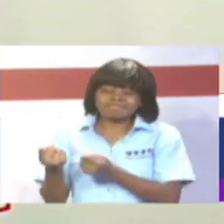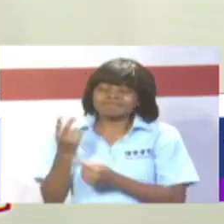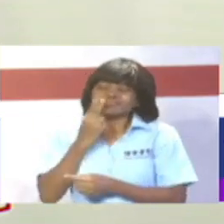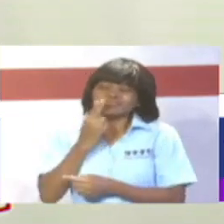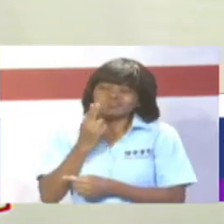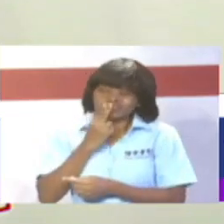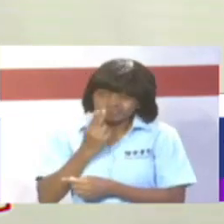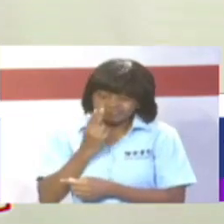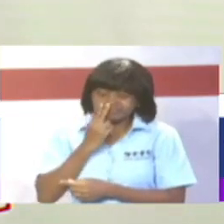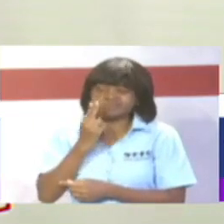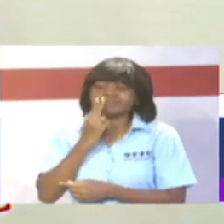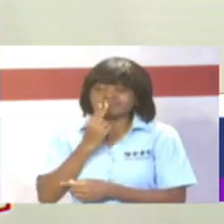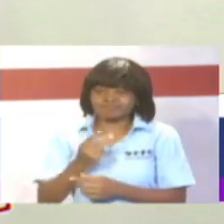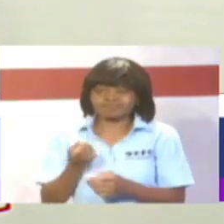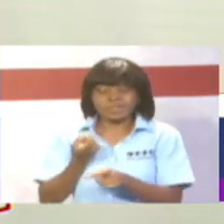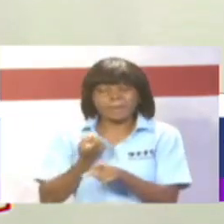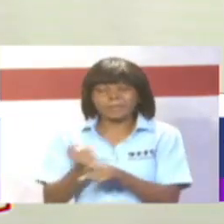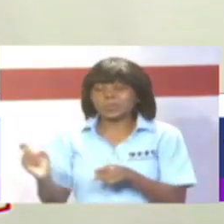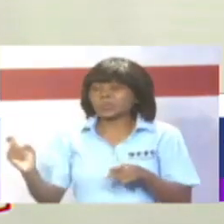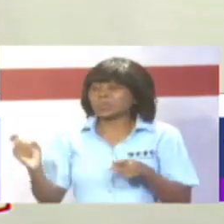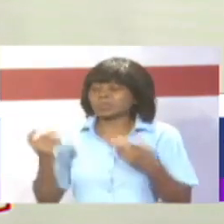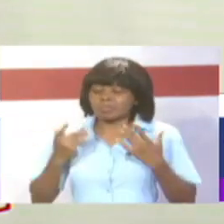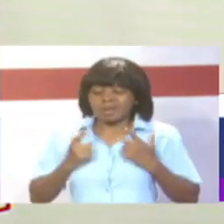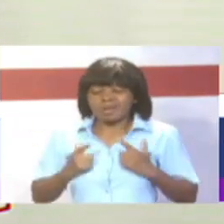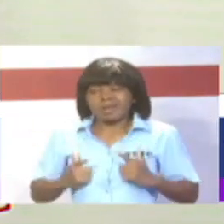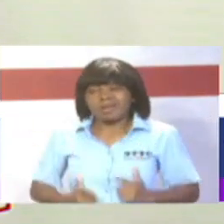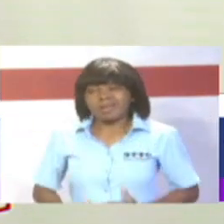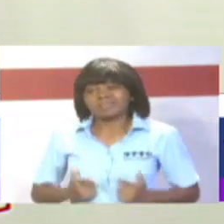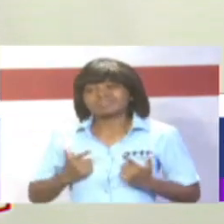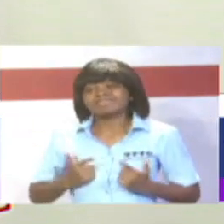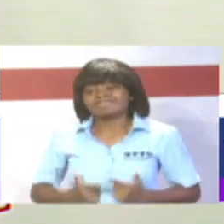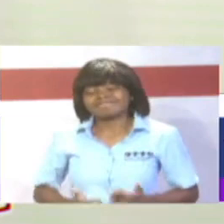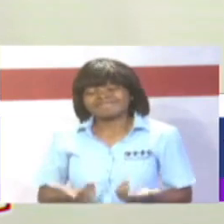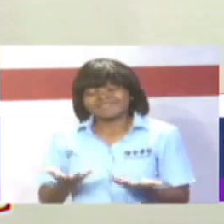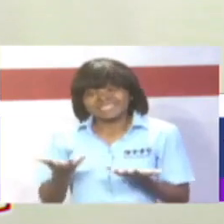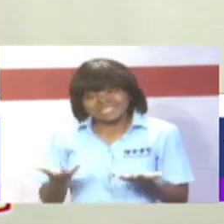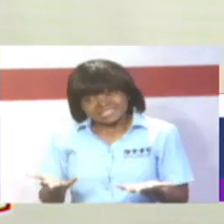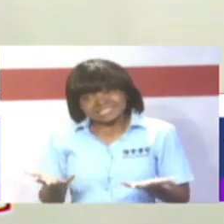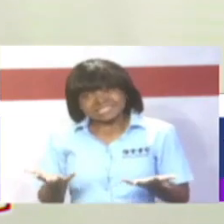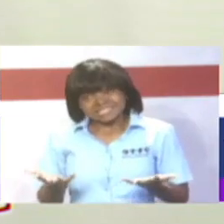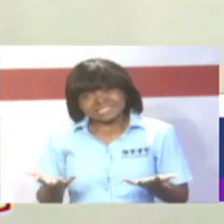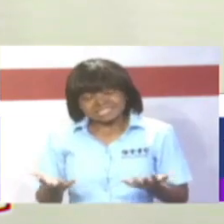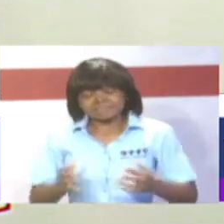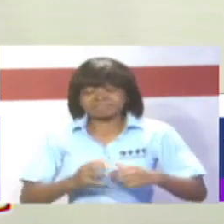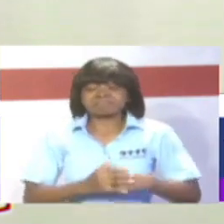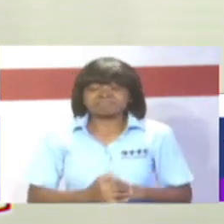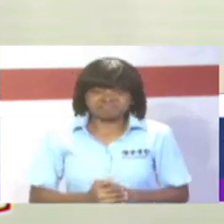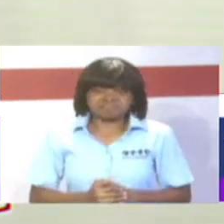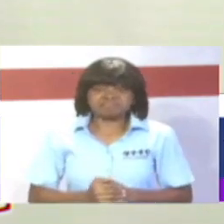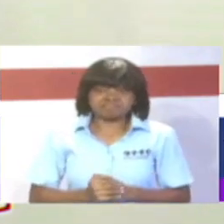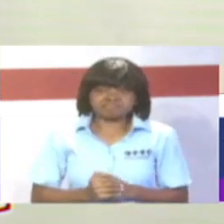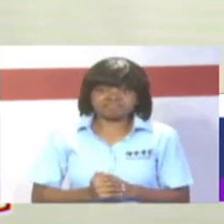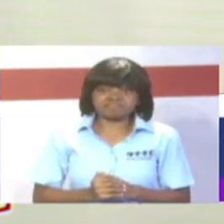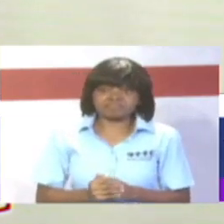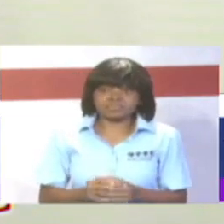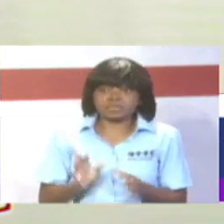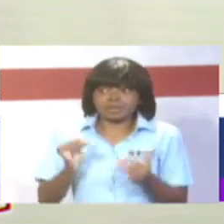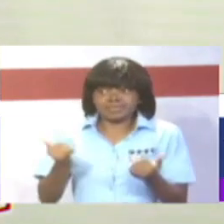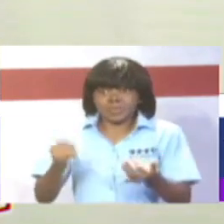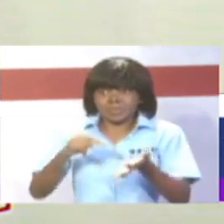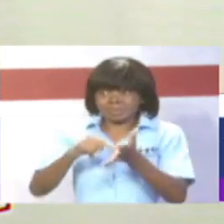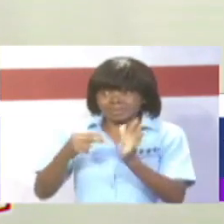which decreases the potential for the lungs to effectively allow for gaseous